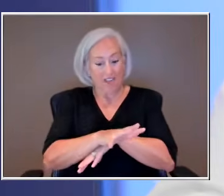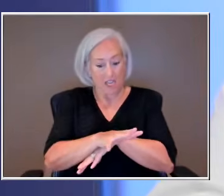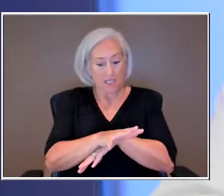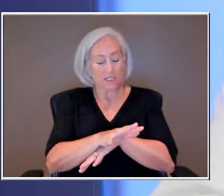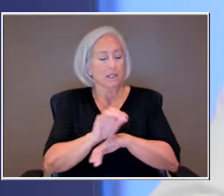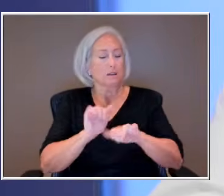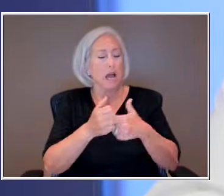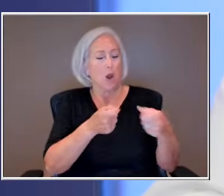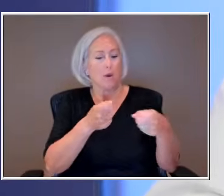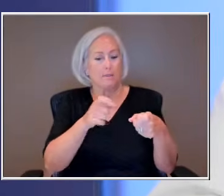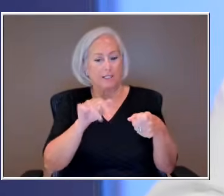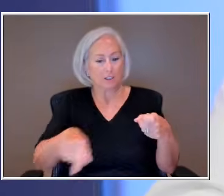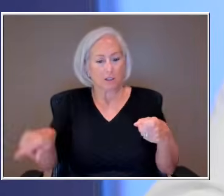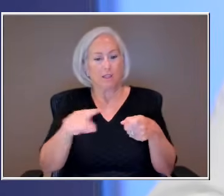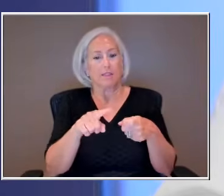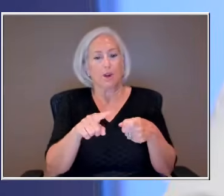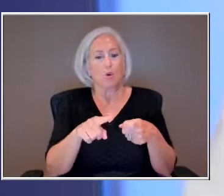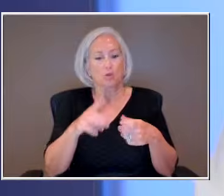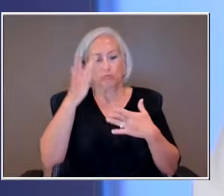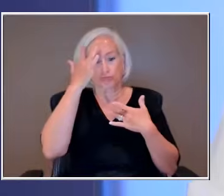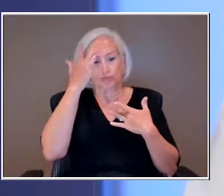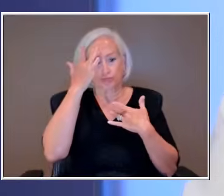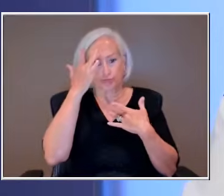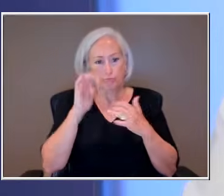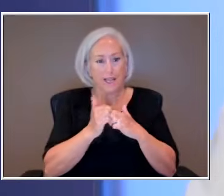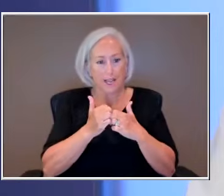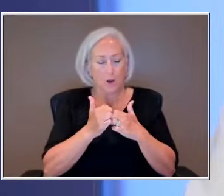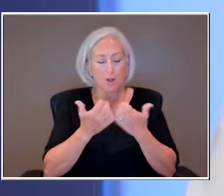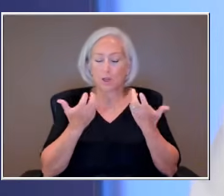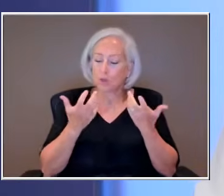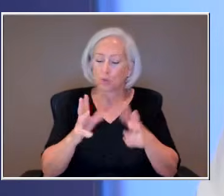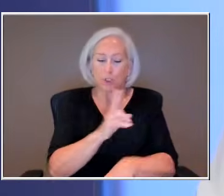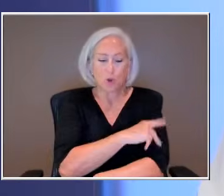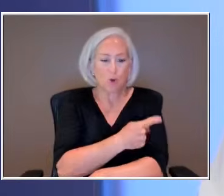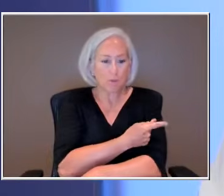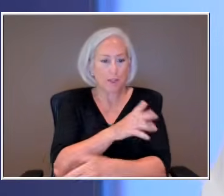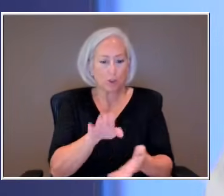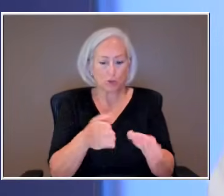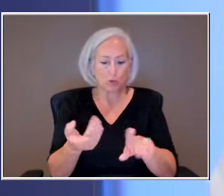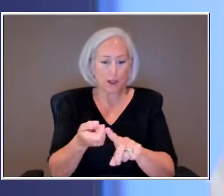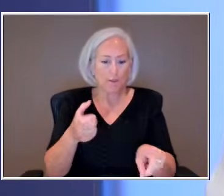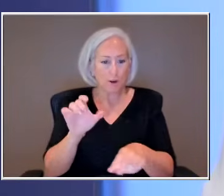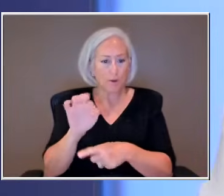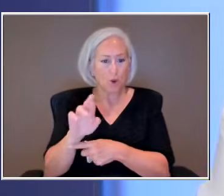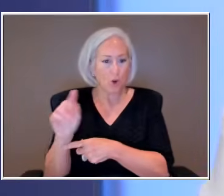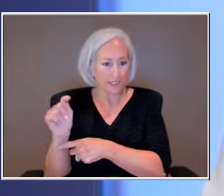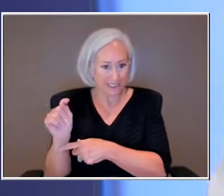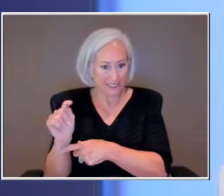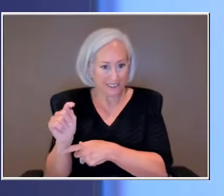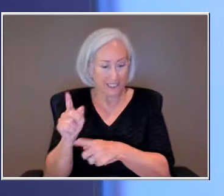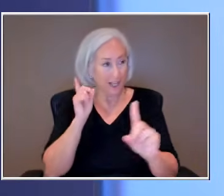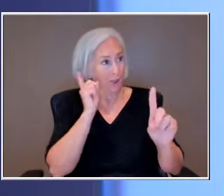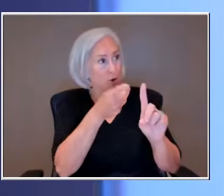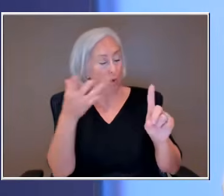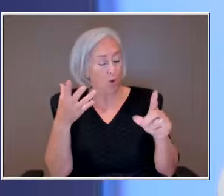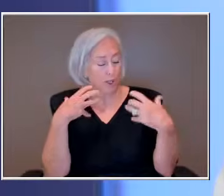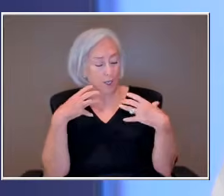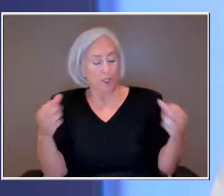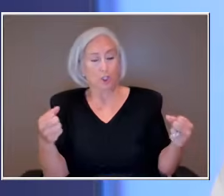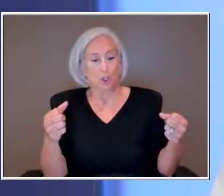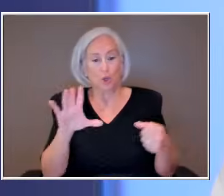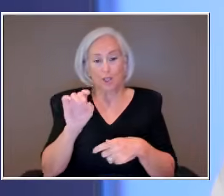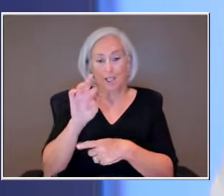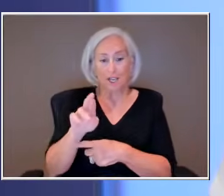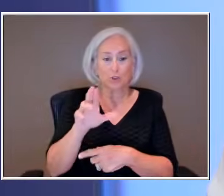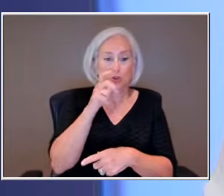manage the expectation. We don't want patients to have any mortality or die from the CAR T cell. The goal is to cure the cancer and not cause any